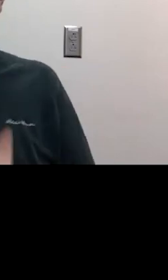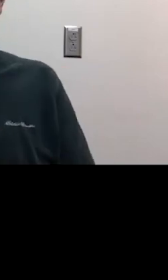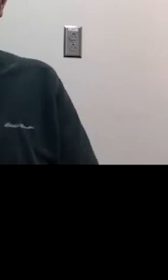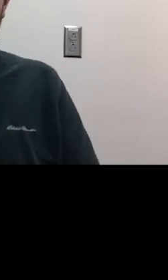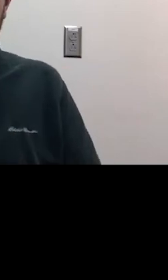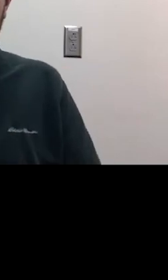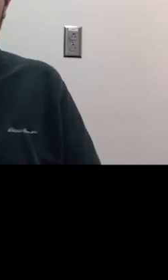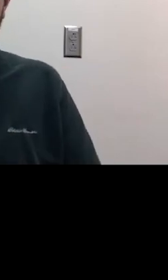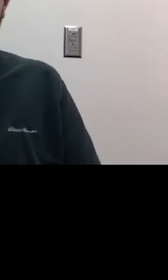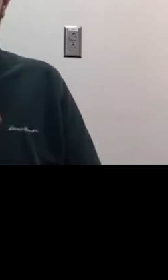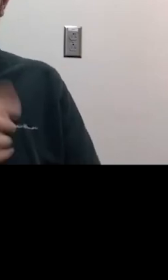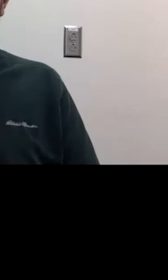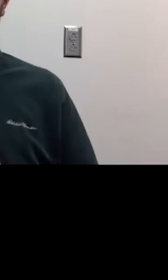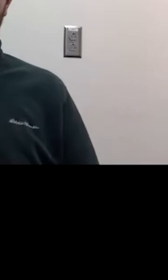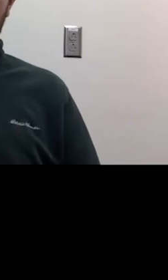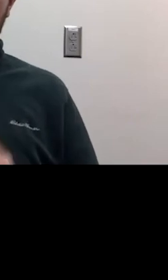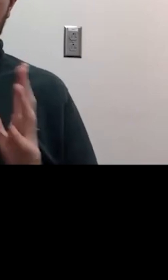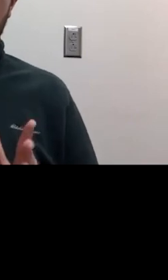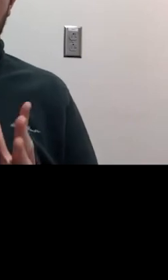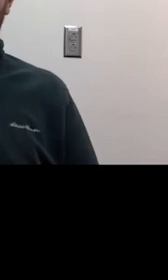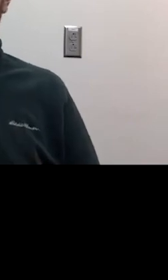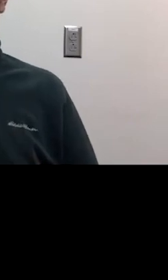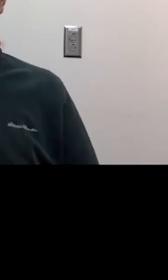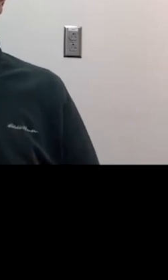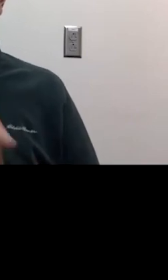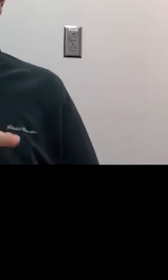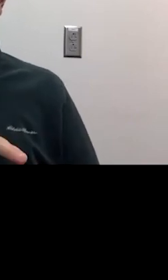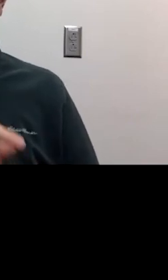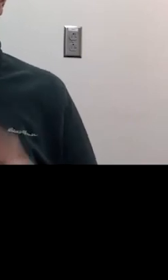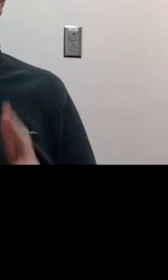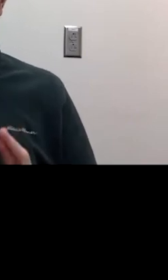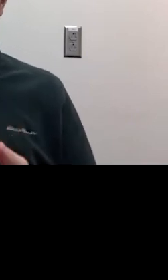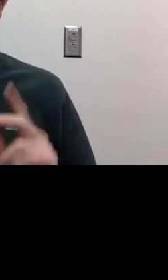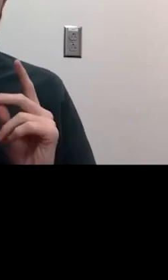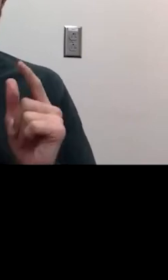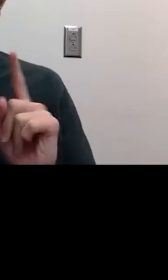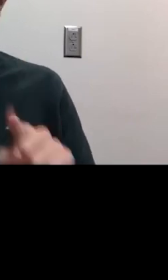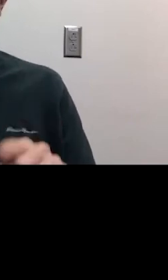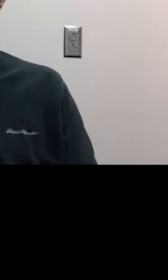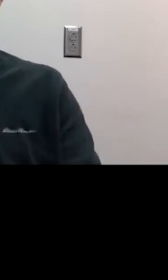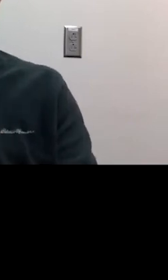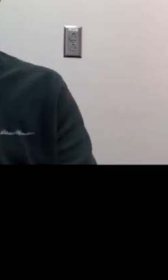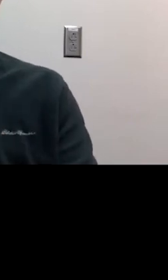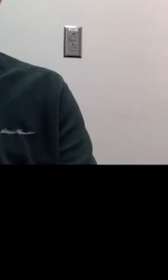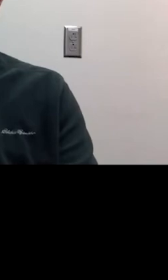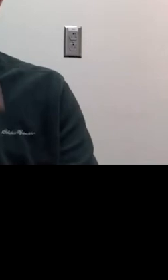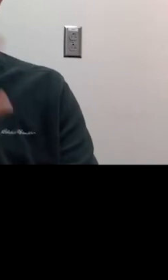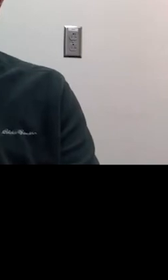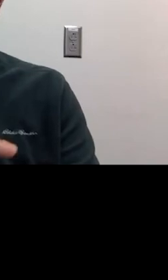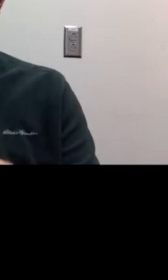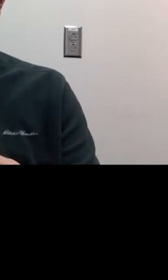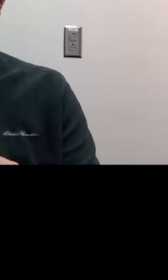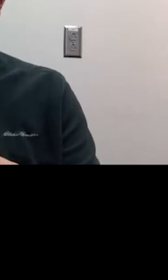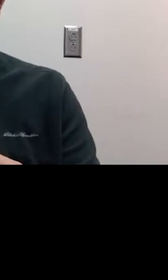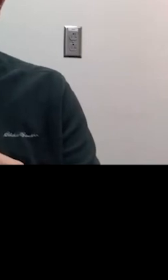So we have 2 minutes left, and there's one more question here. So hopefully you can give us a quick answer. Oh, there's 2 questions here. But the first one